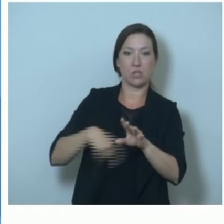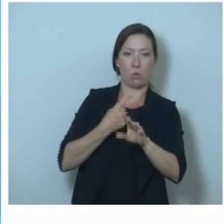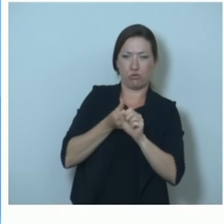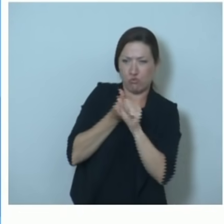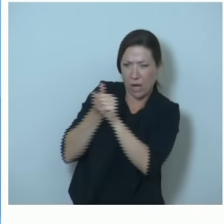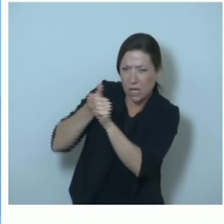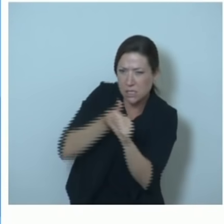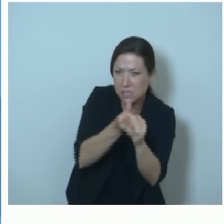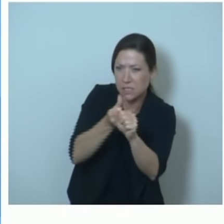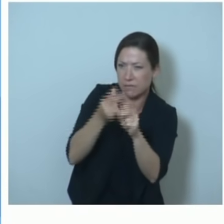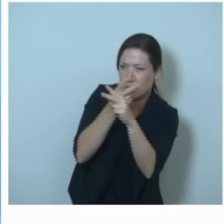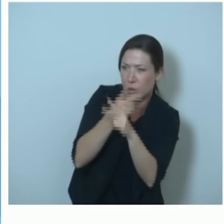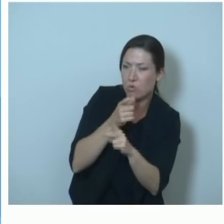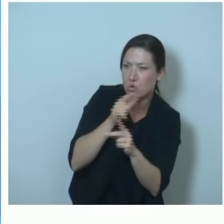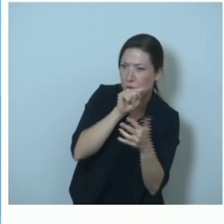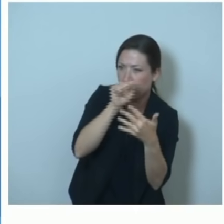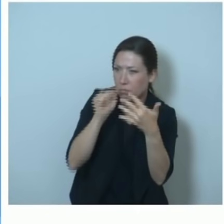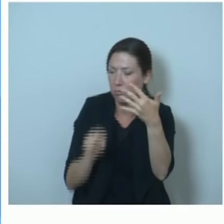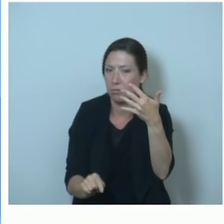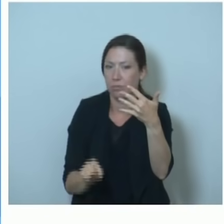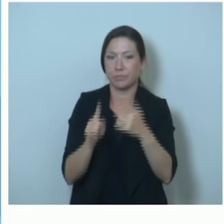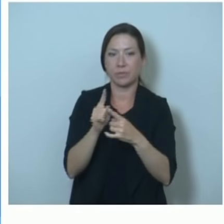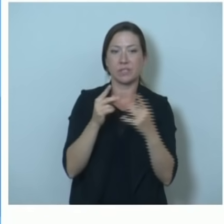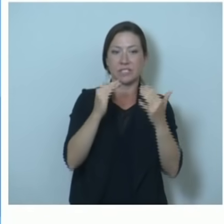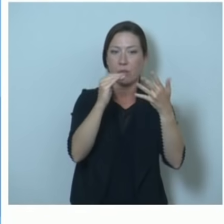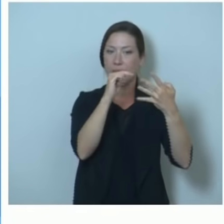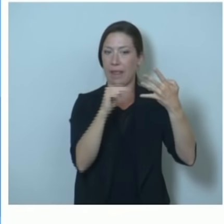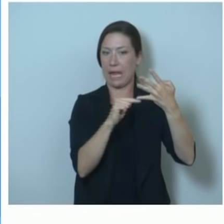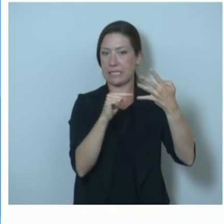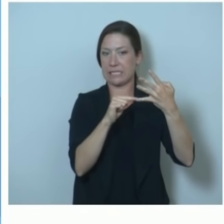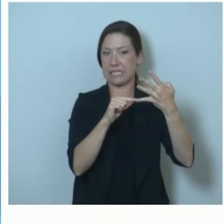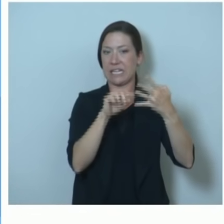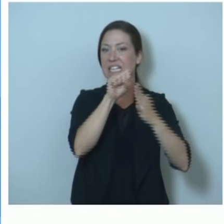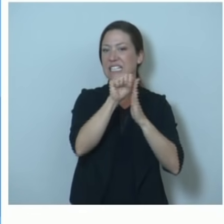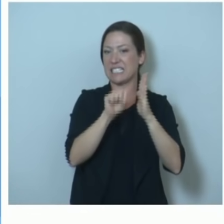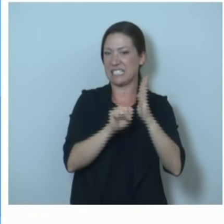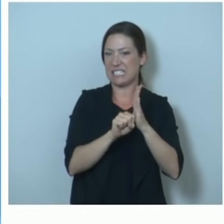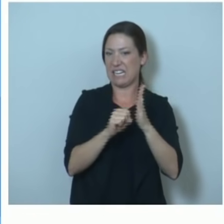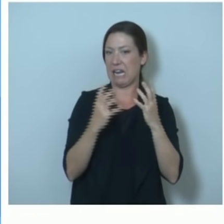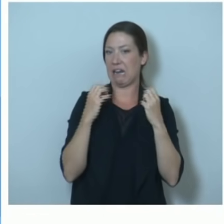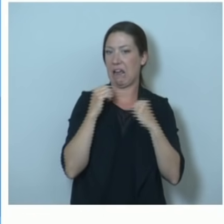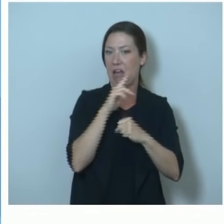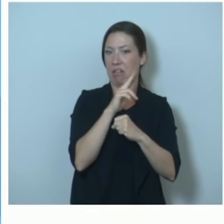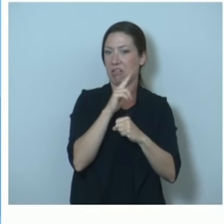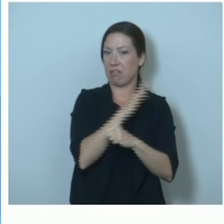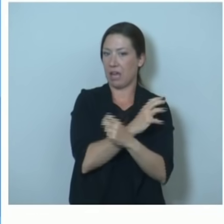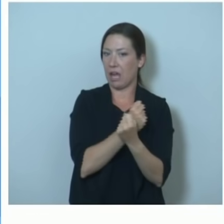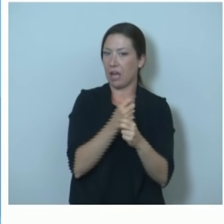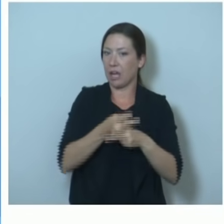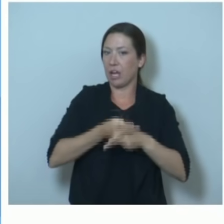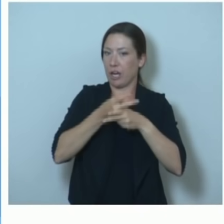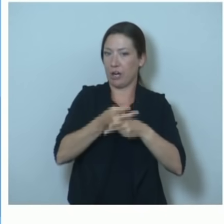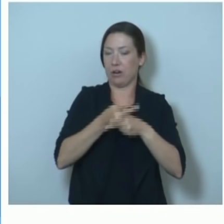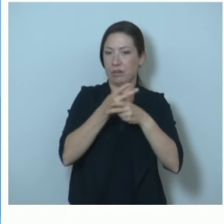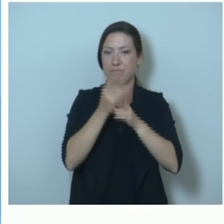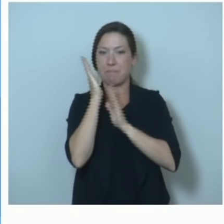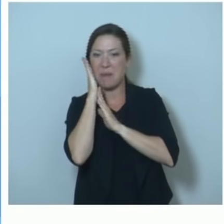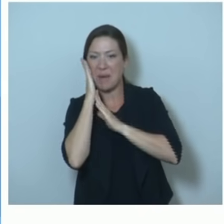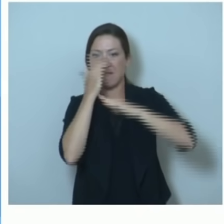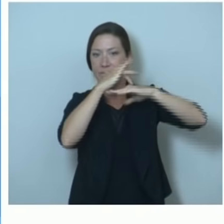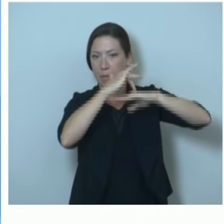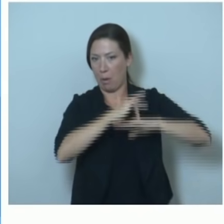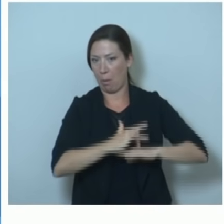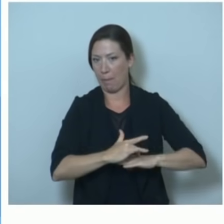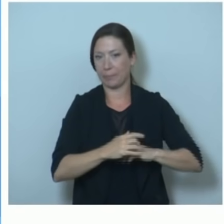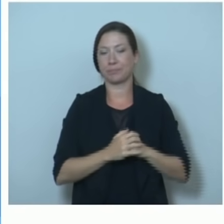the statewide healthcare system capacity, and we're going to focus on 2 things. One is ICU beds in our hub hospitals,